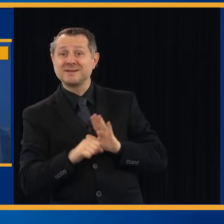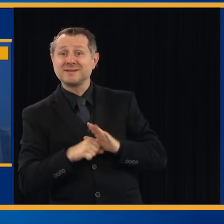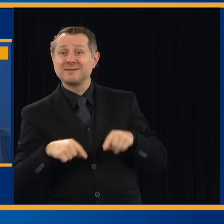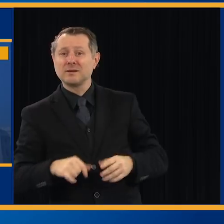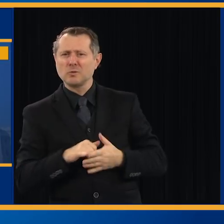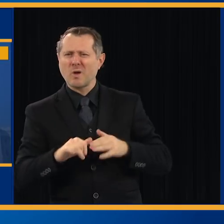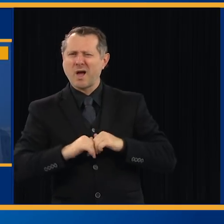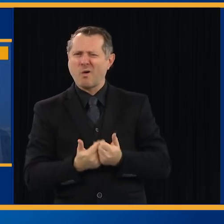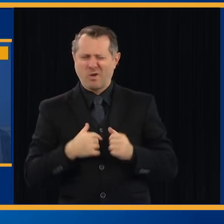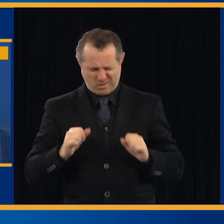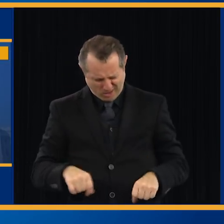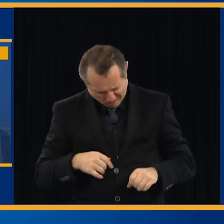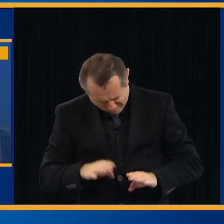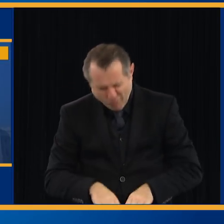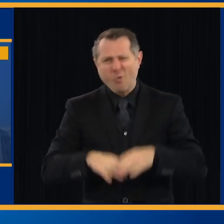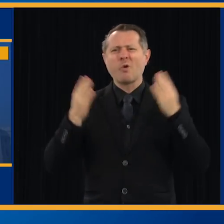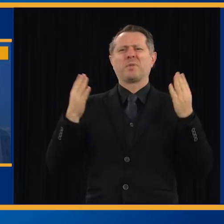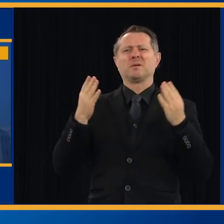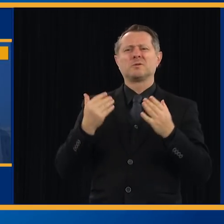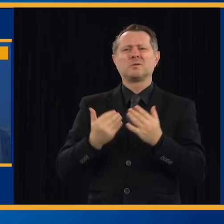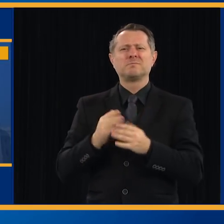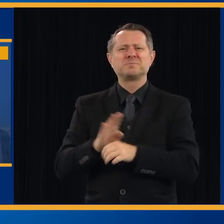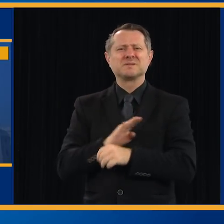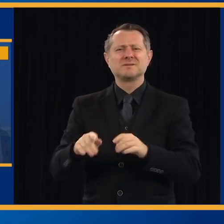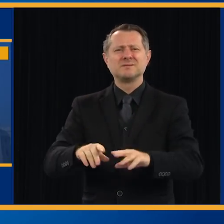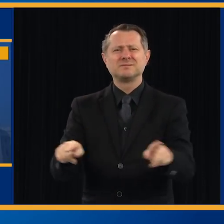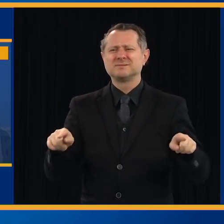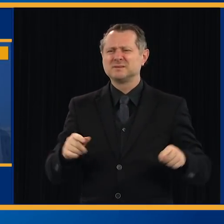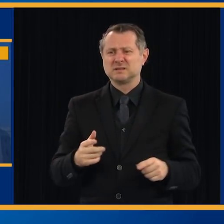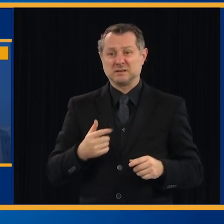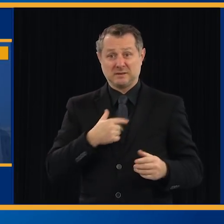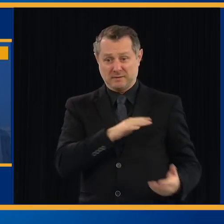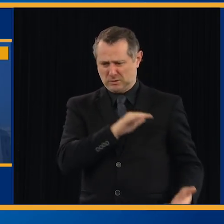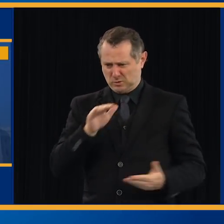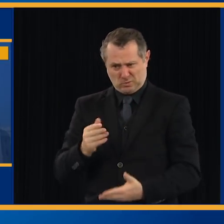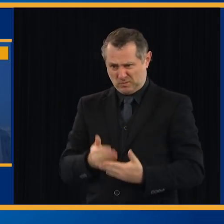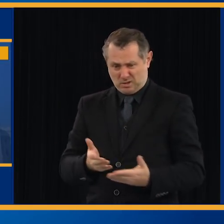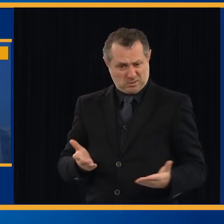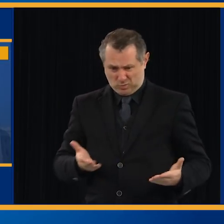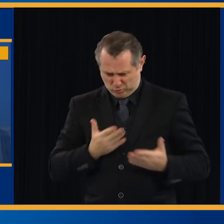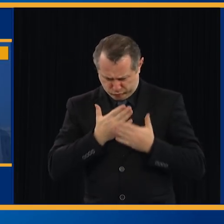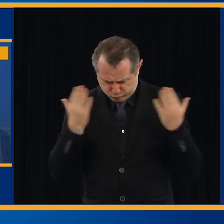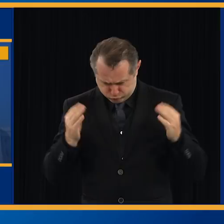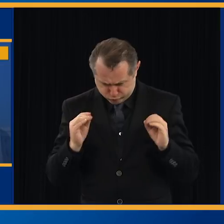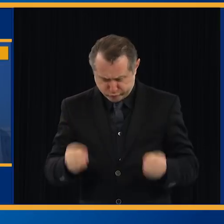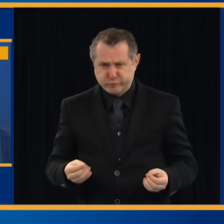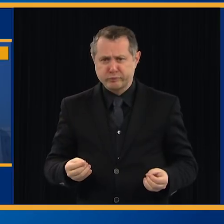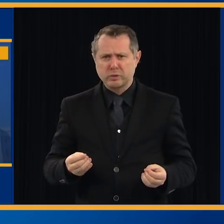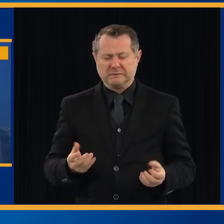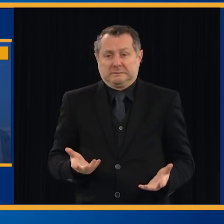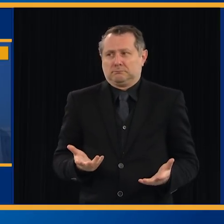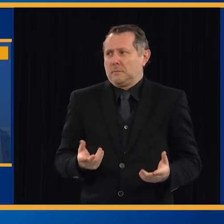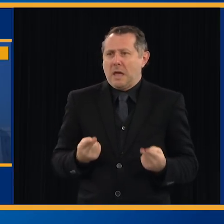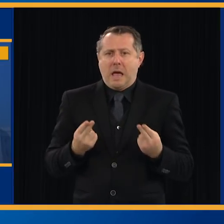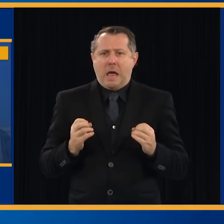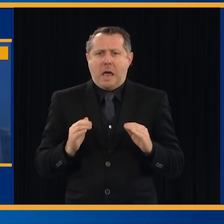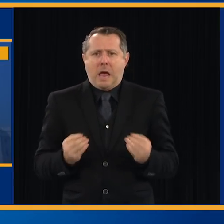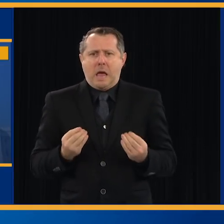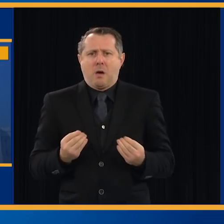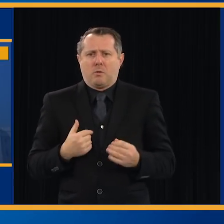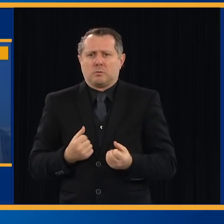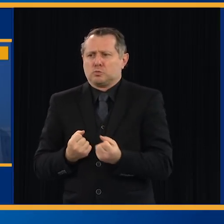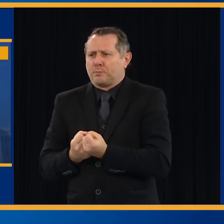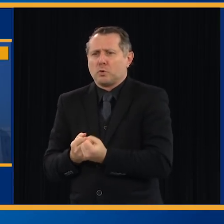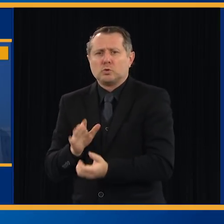to reopen? And if you don't give state and local government support, you know, we're the ones who support the schools,